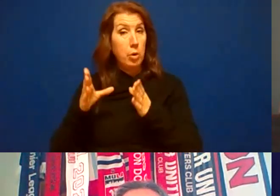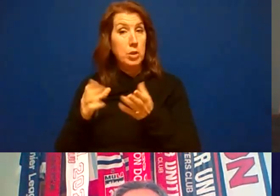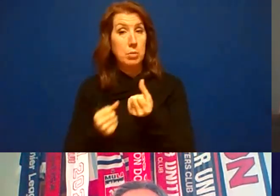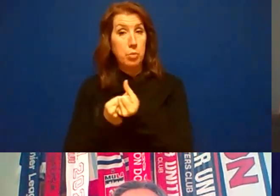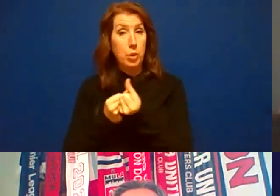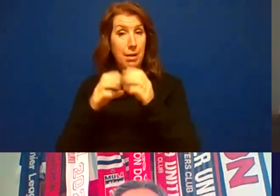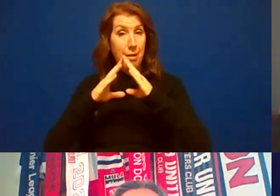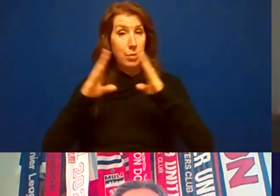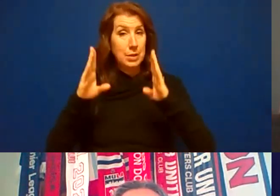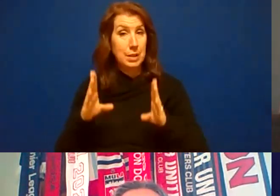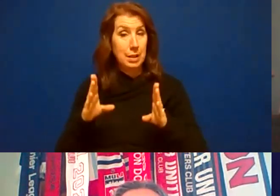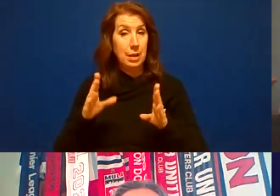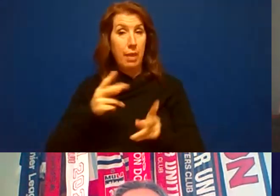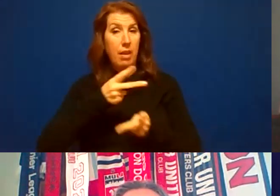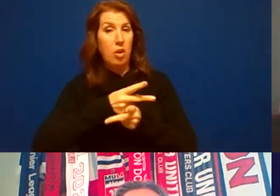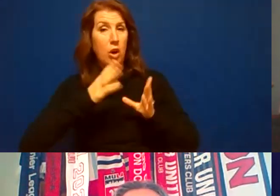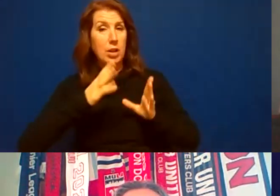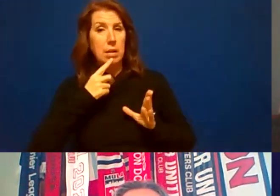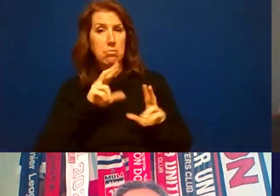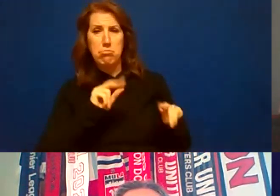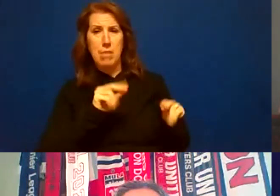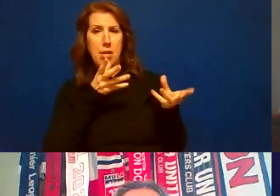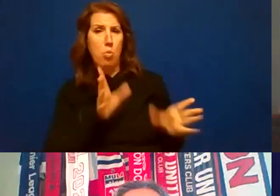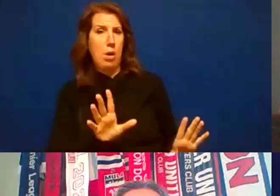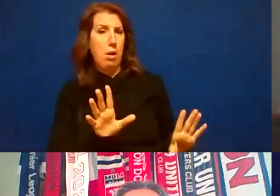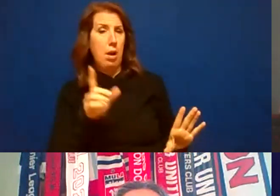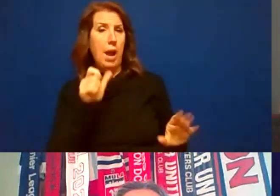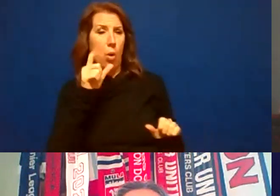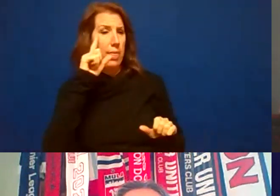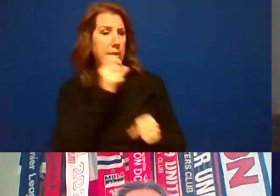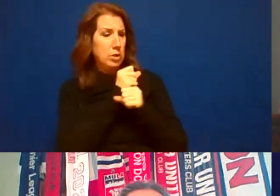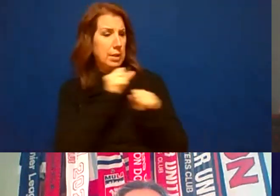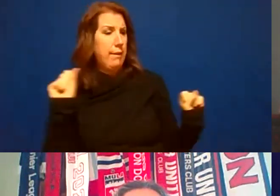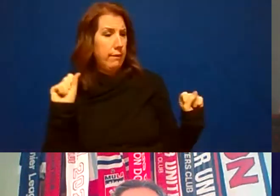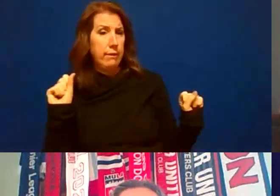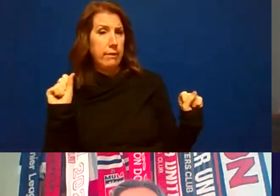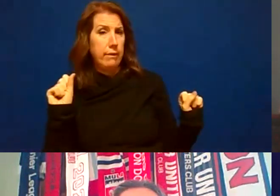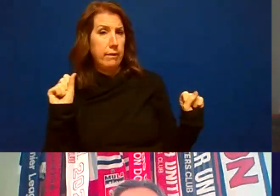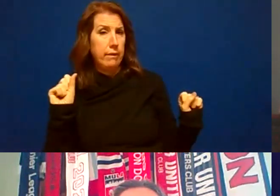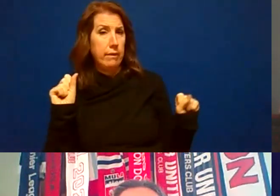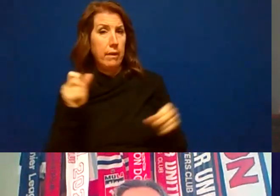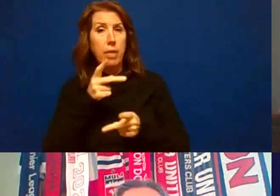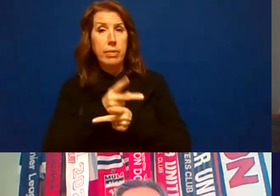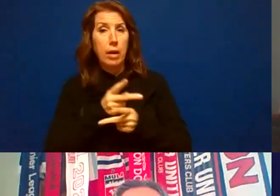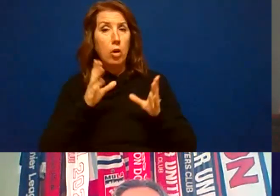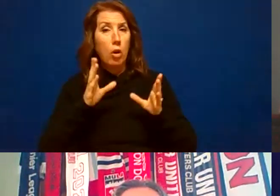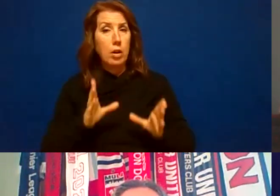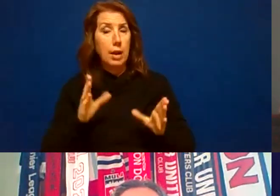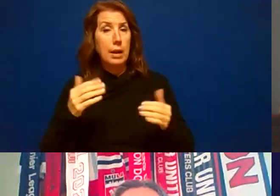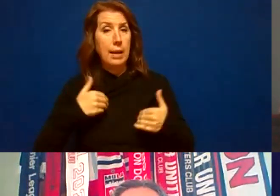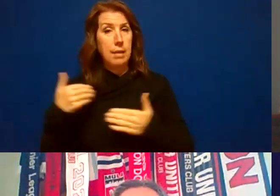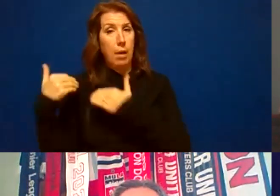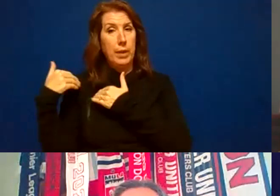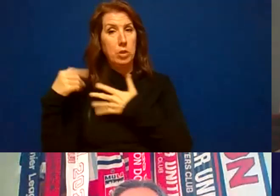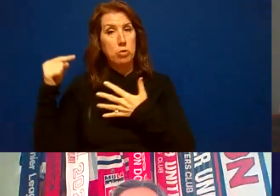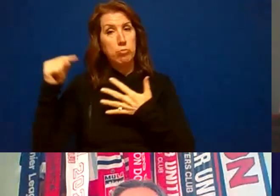housing, and the guardian says, well, I don't want it because I don't think they're going to be safe. I mean, I think the guardian has, you know, a set of